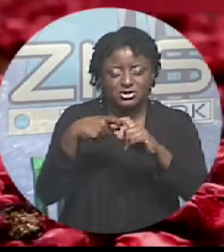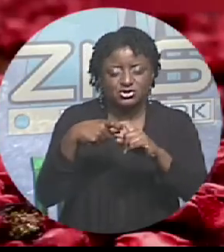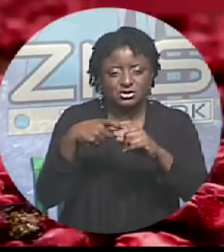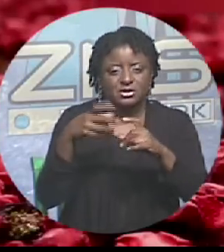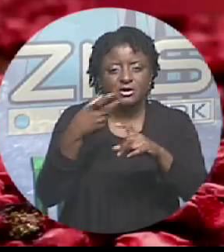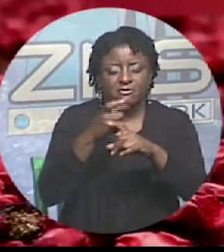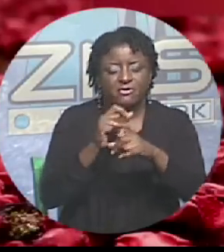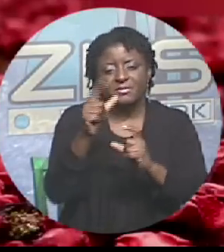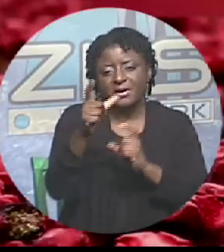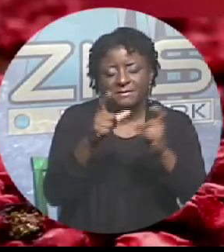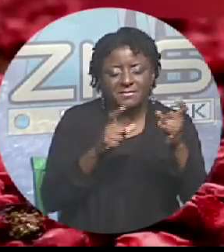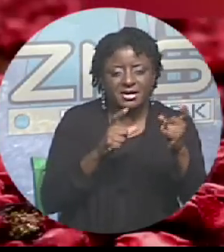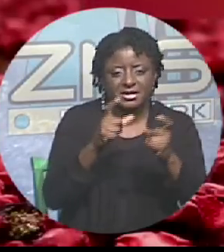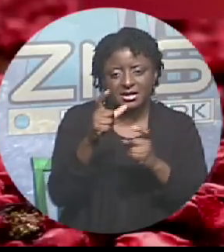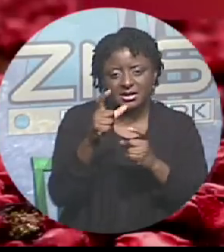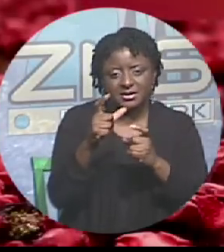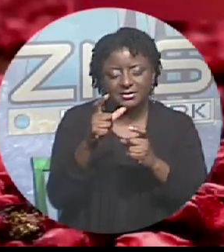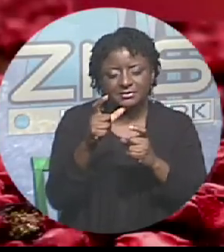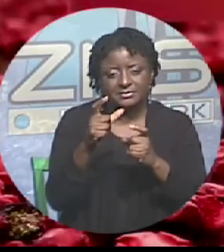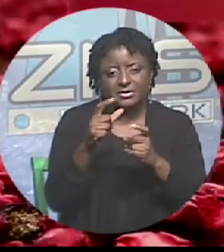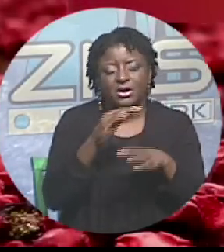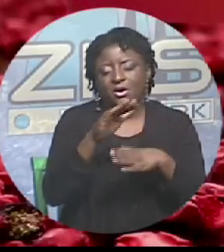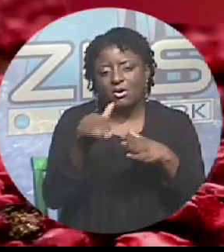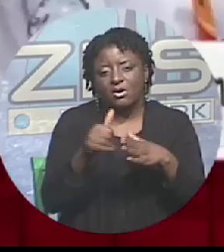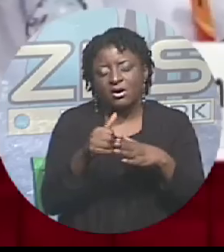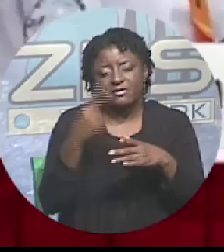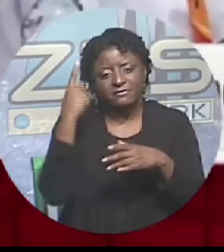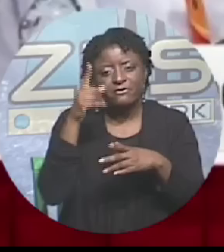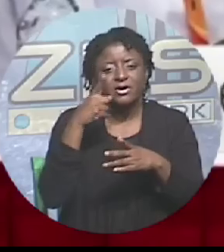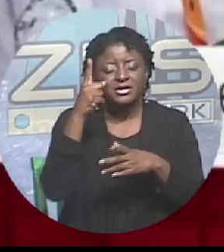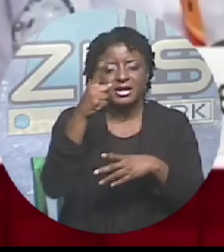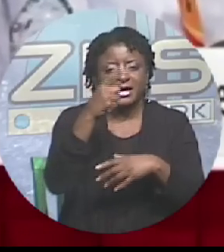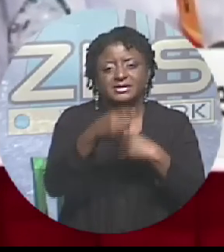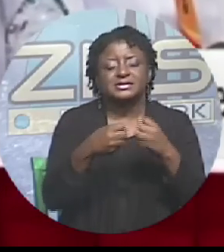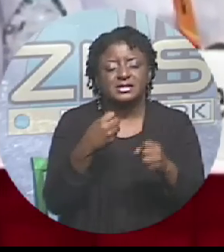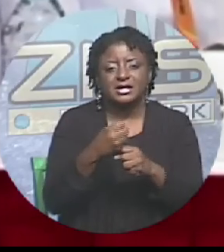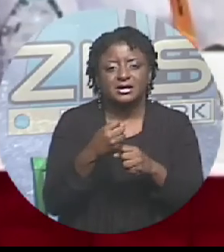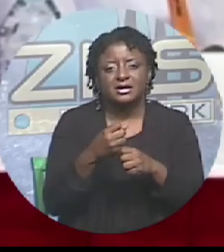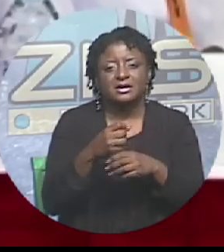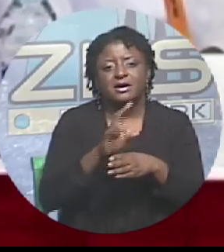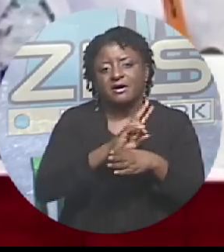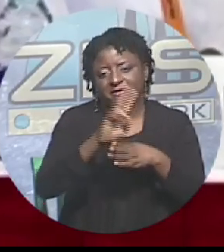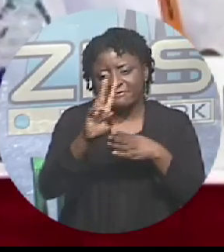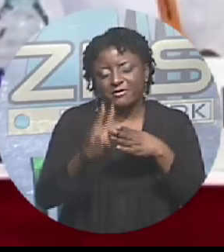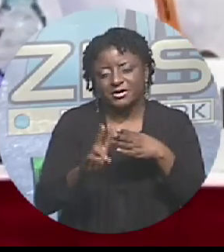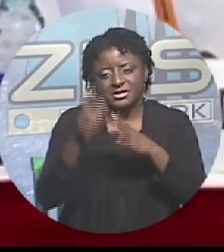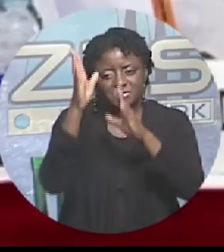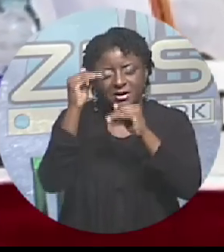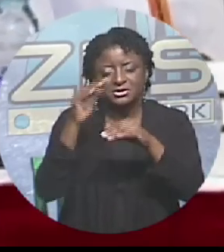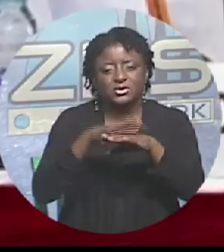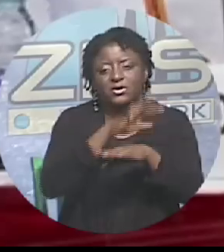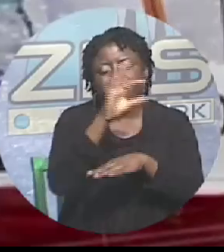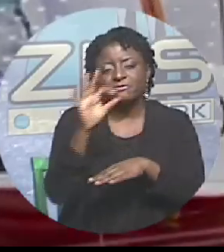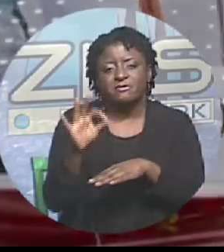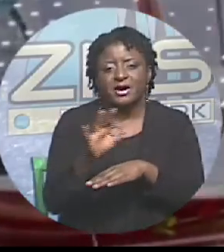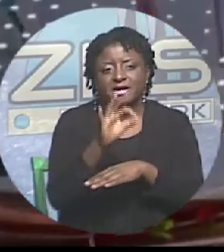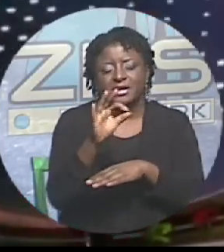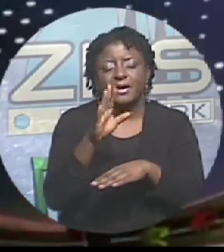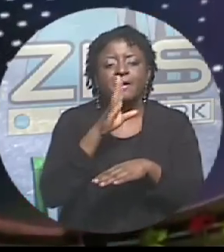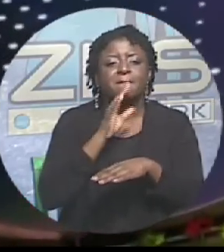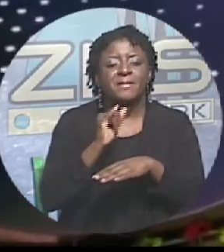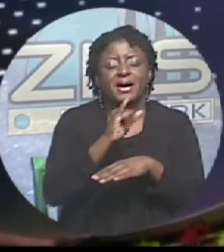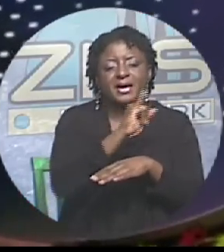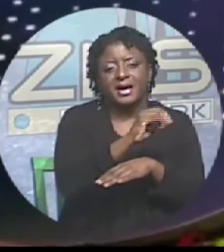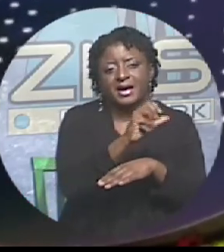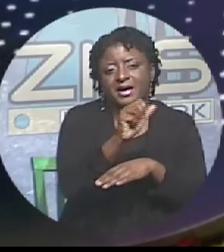Walk Team Championships, all set for next year. A verdict is expected to be handed down on Friday by the IAAF.